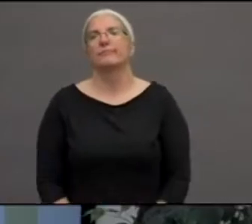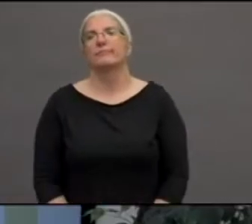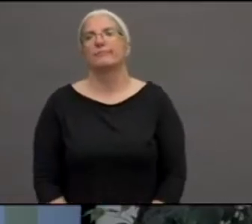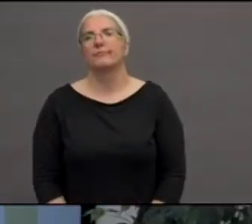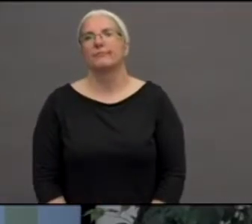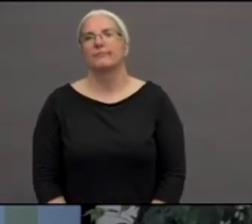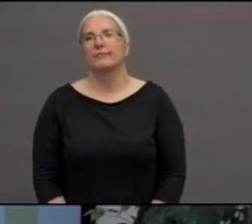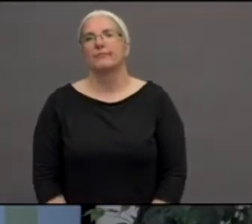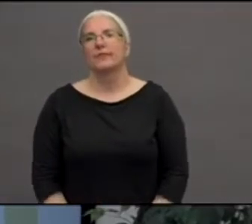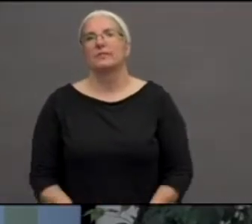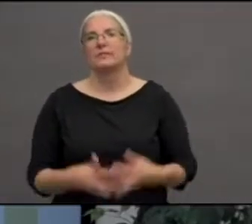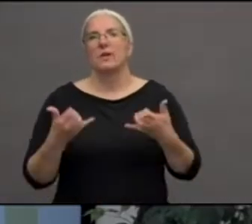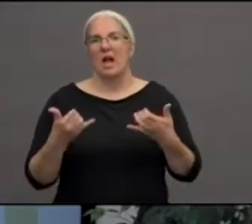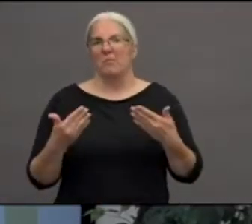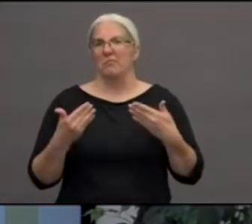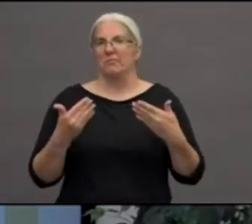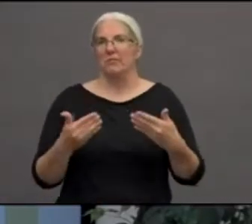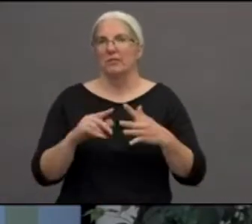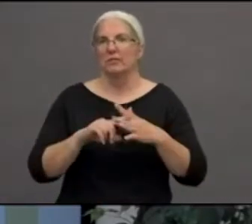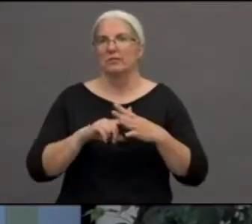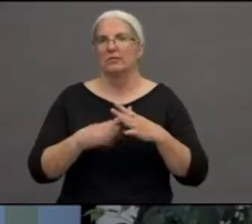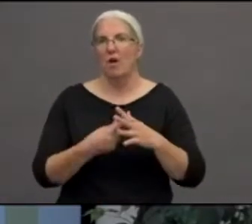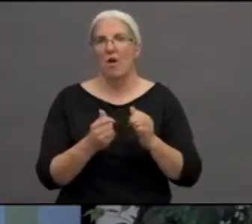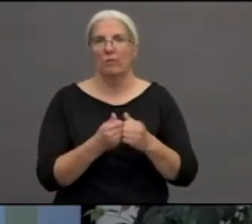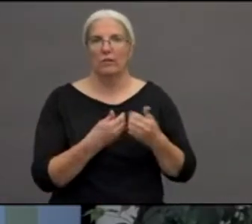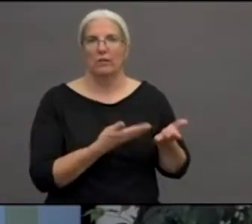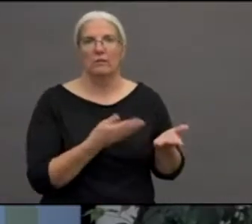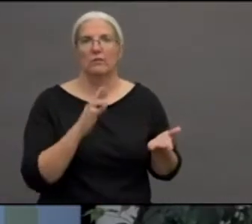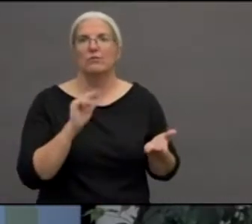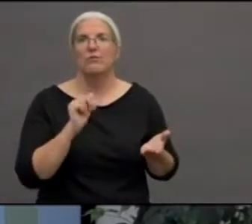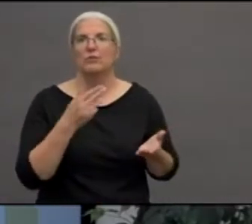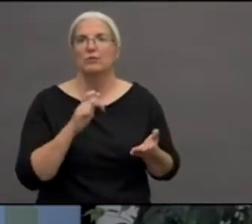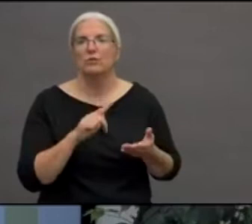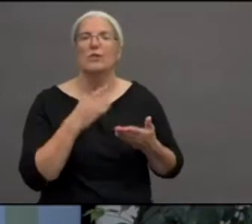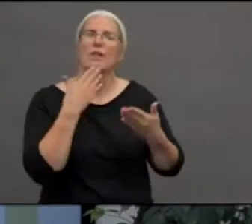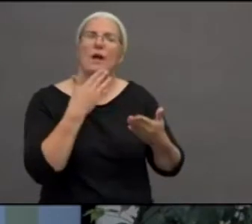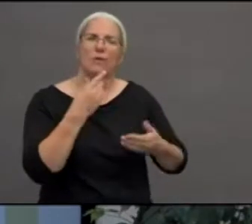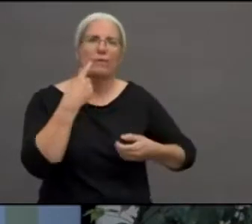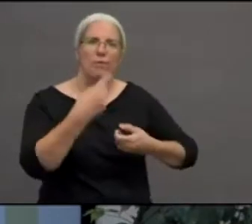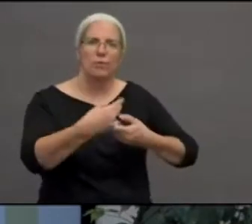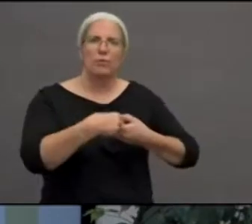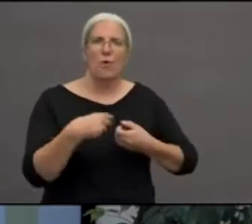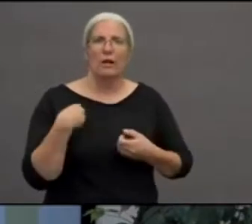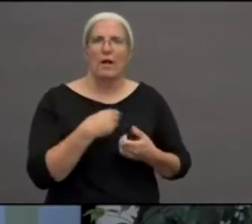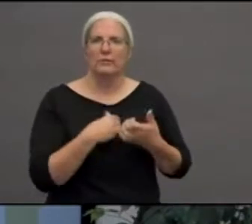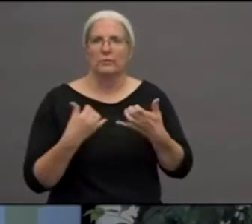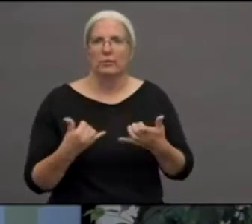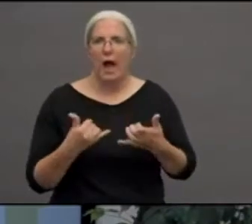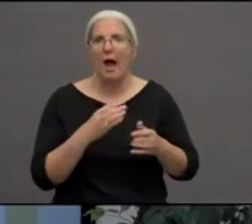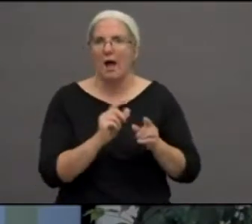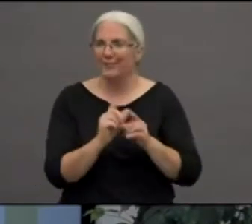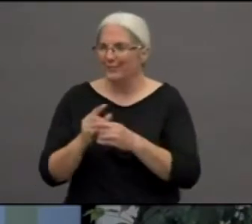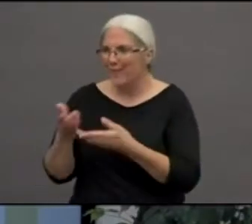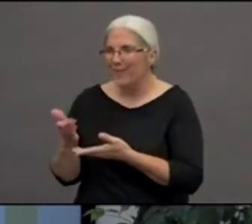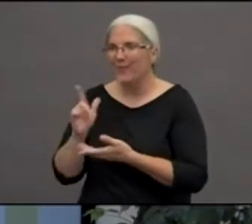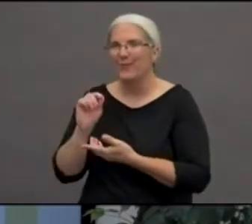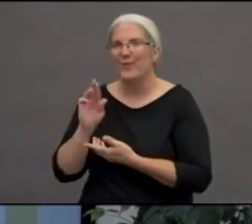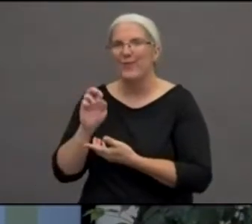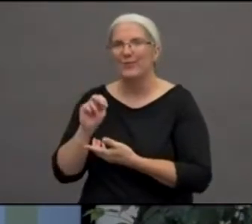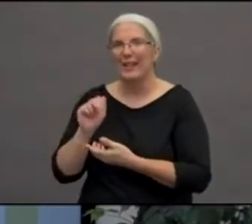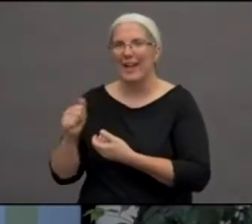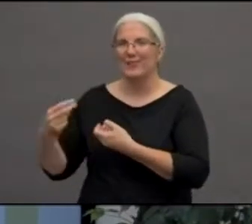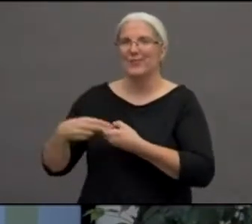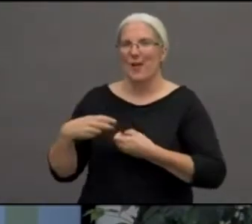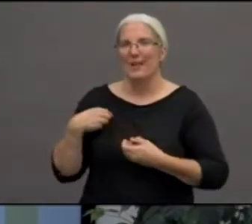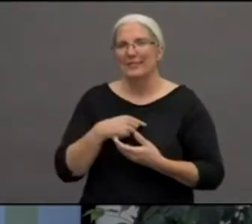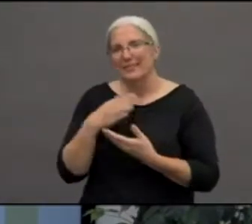I just want to start off with you today, Rachel. Thank you for joining us today, as well as you, Lorena. So many of my